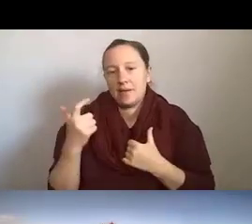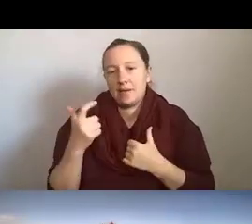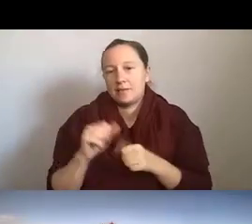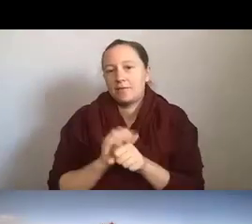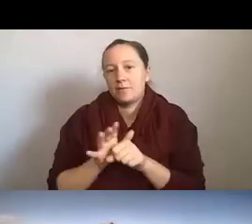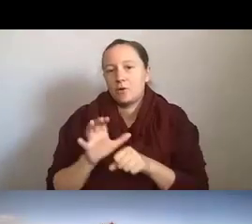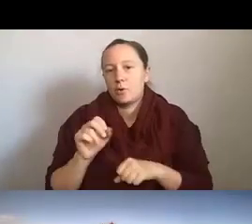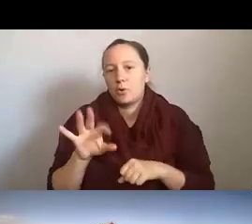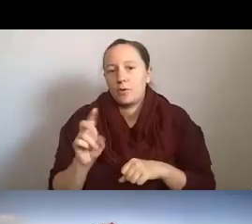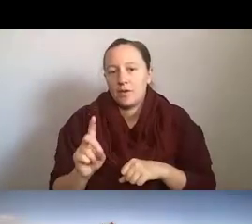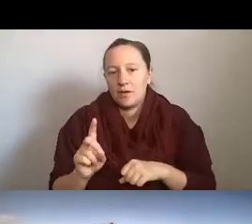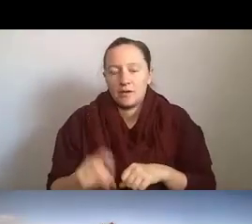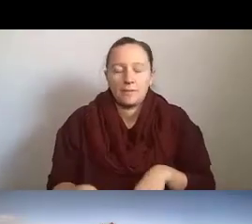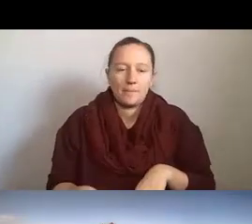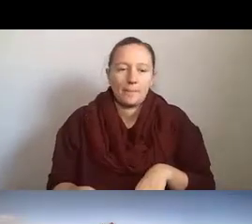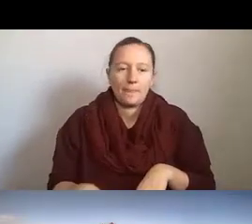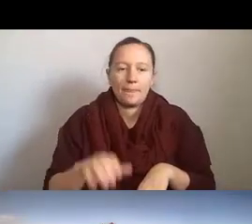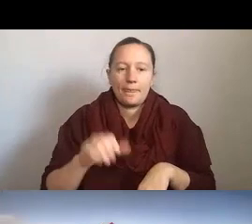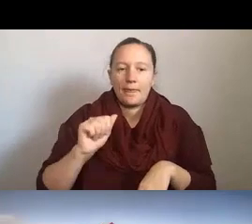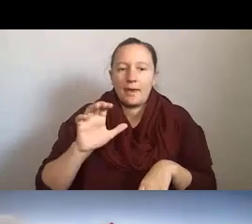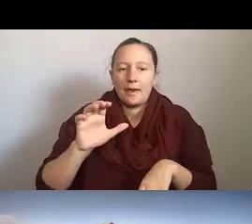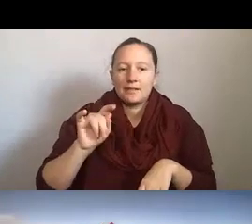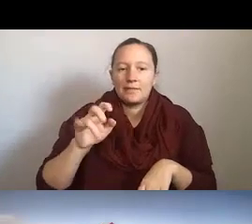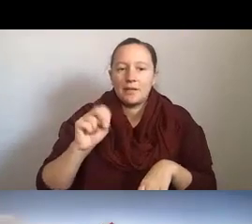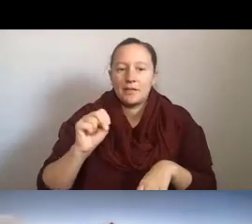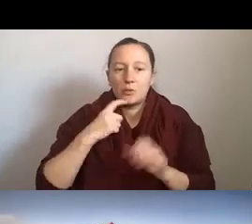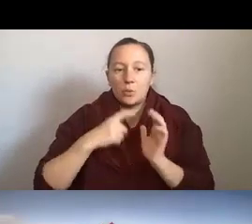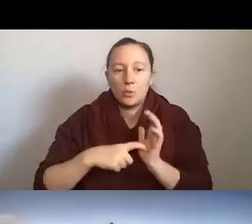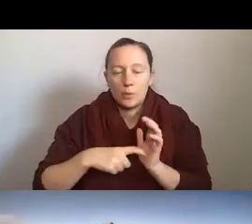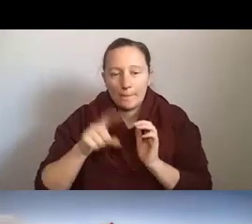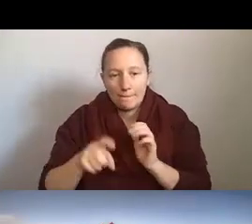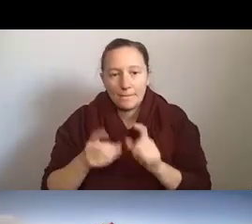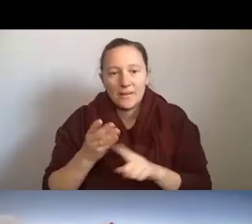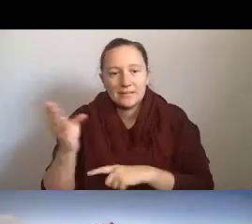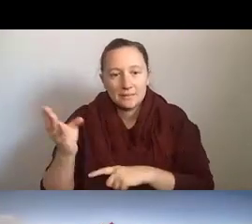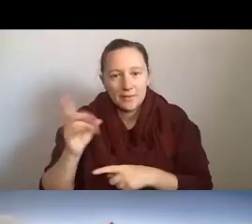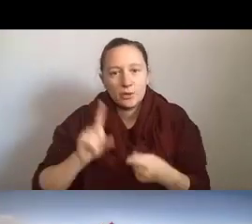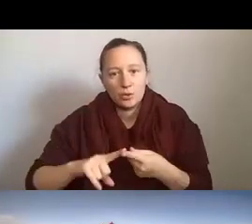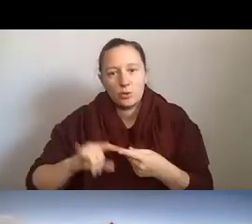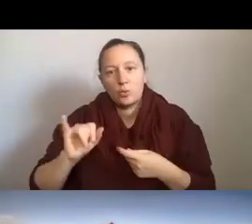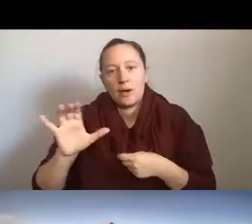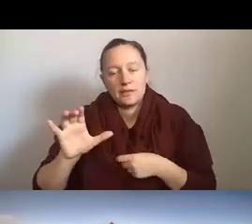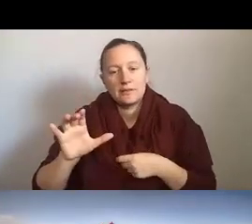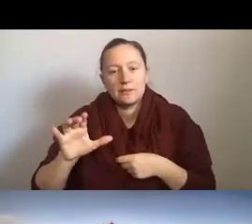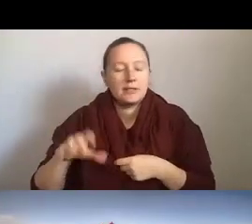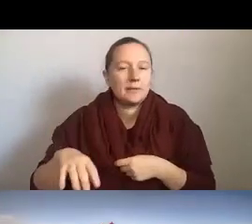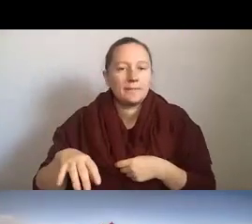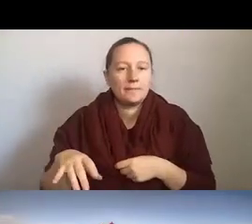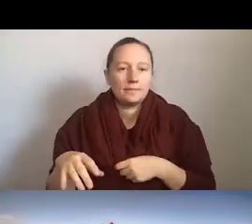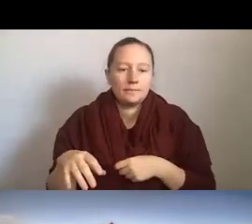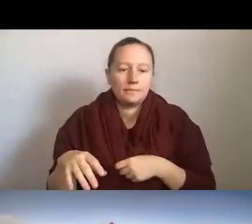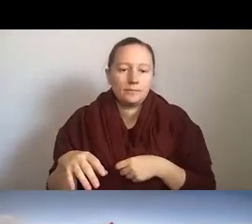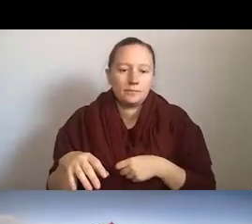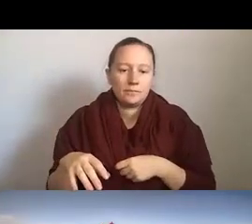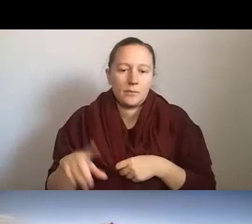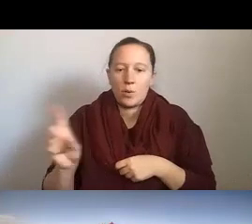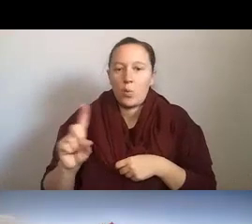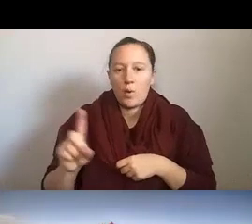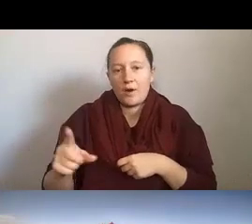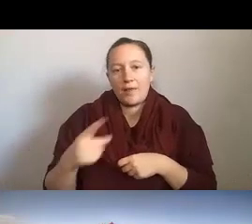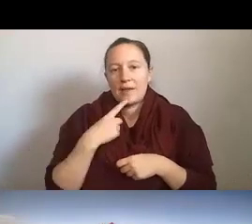pandemic. So the activation notice has to be submitted to that IC where they indicate